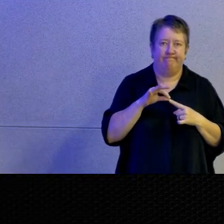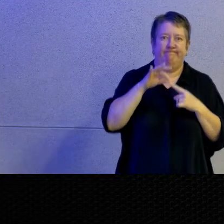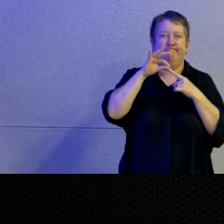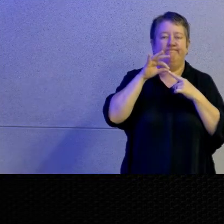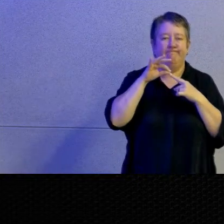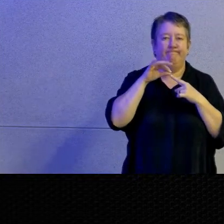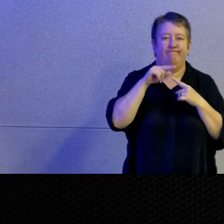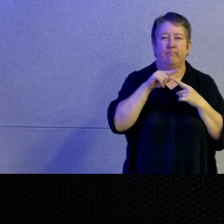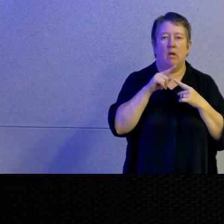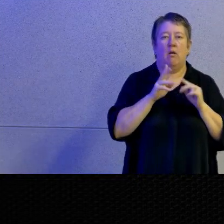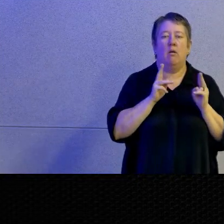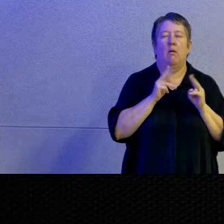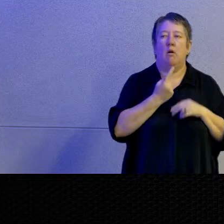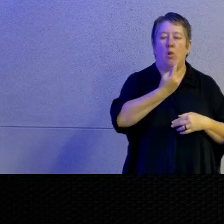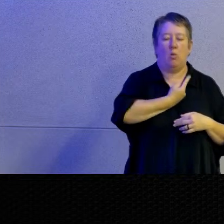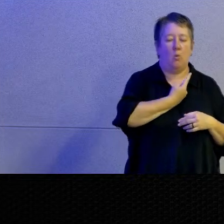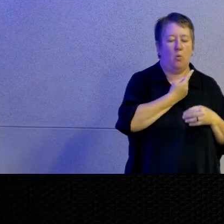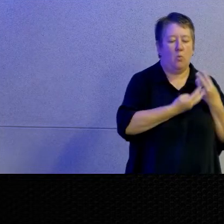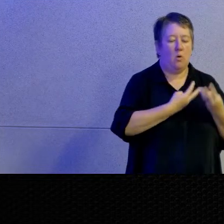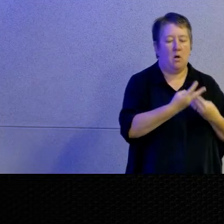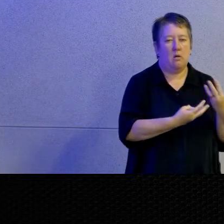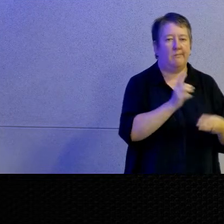rather than just working alone as well.